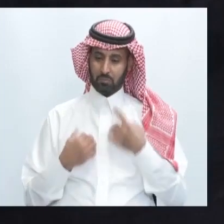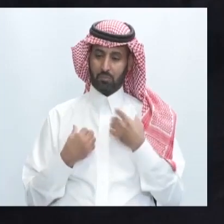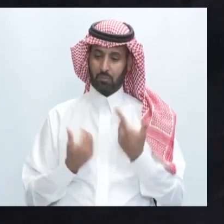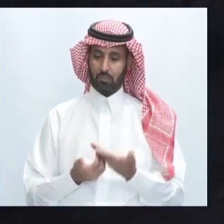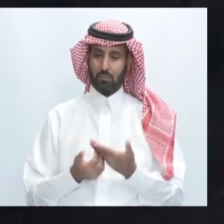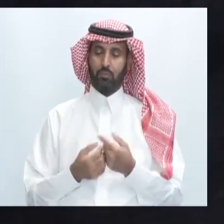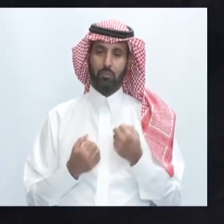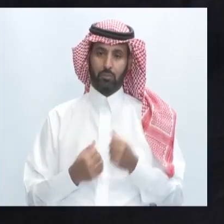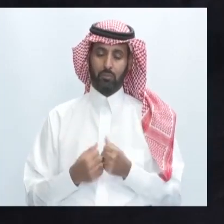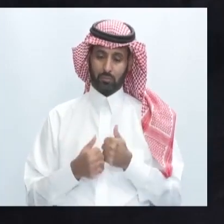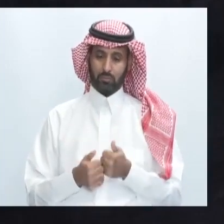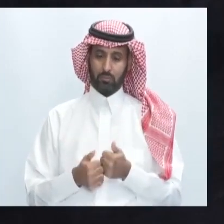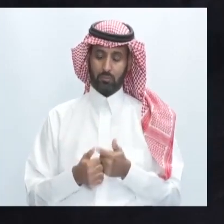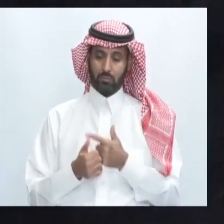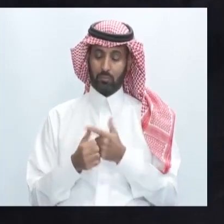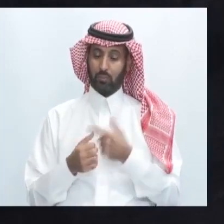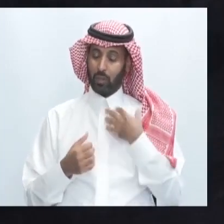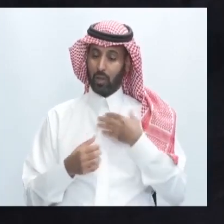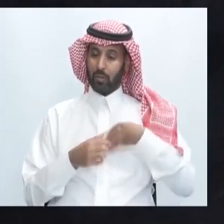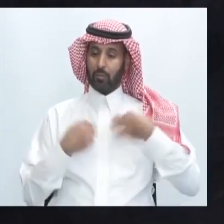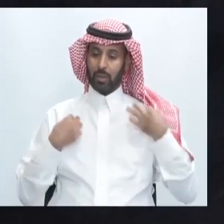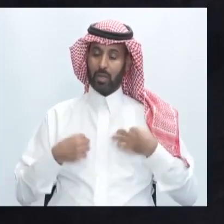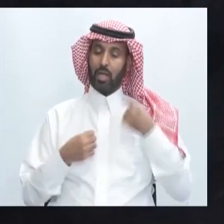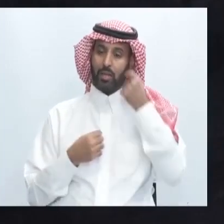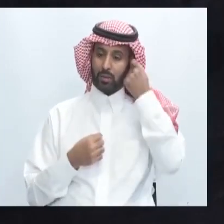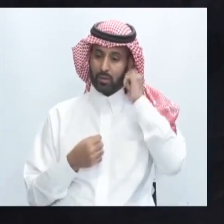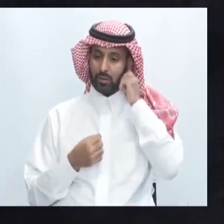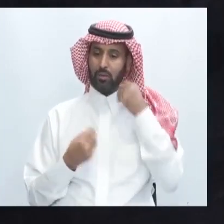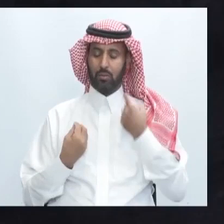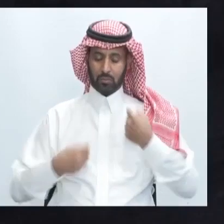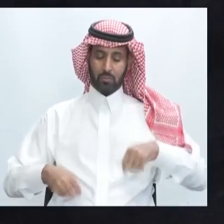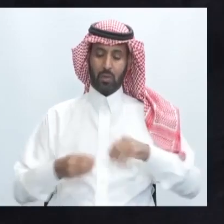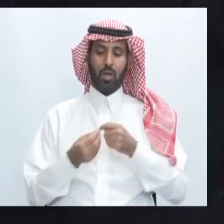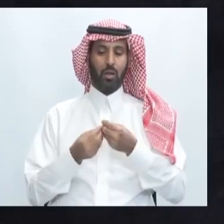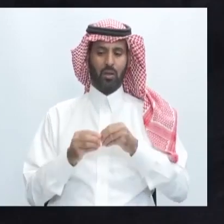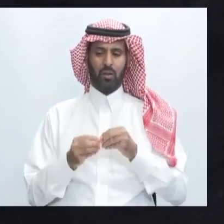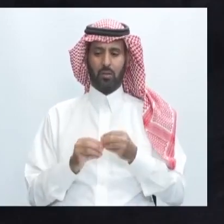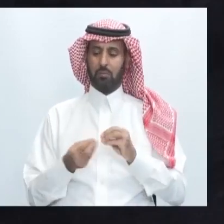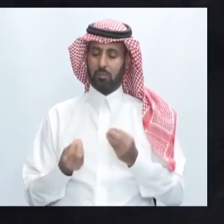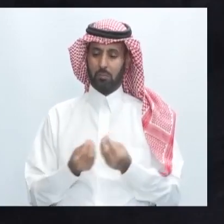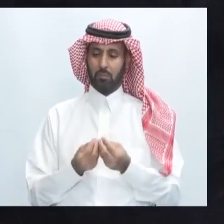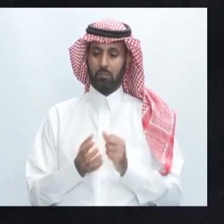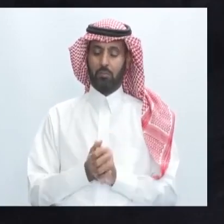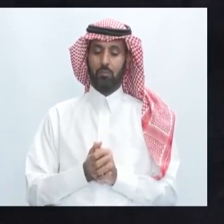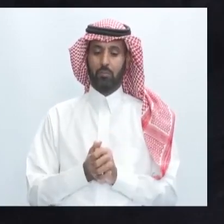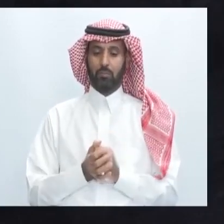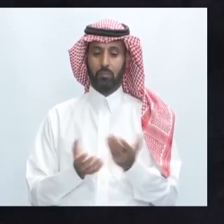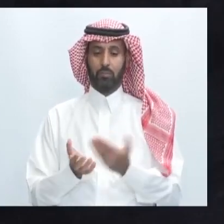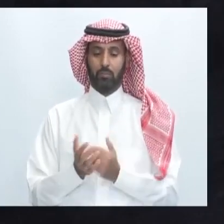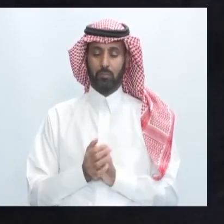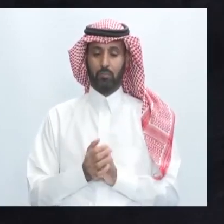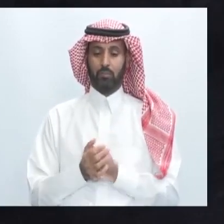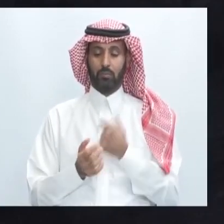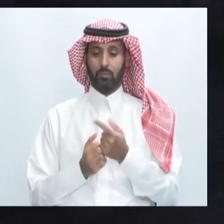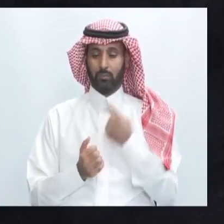try to wear. If I wear a black shirt, it goes with every color, every other color for the pants that I wear, and